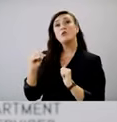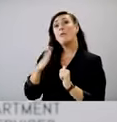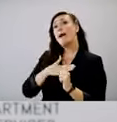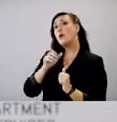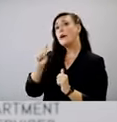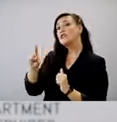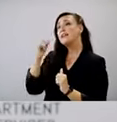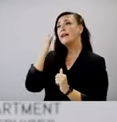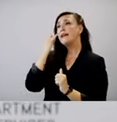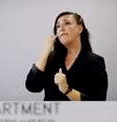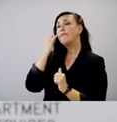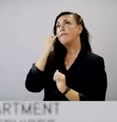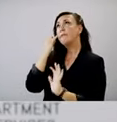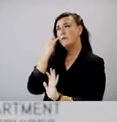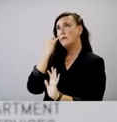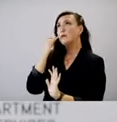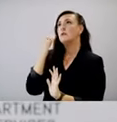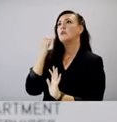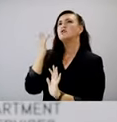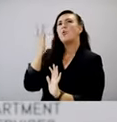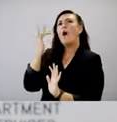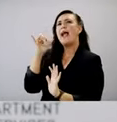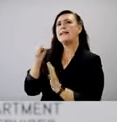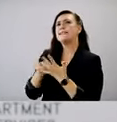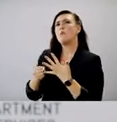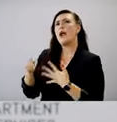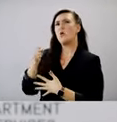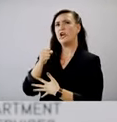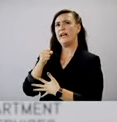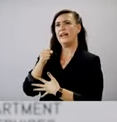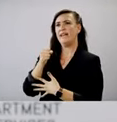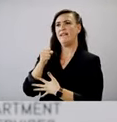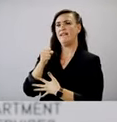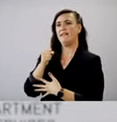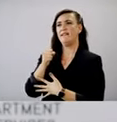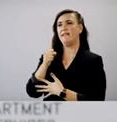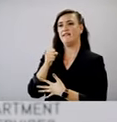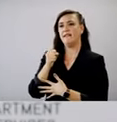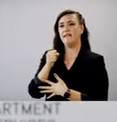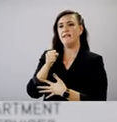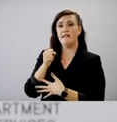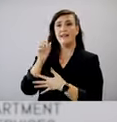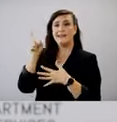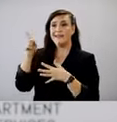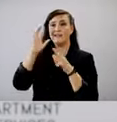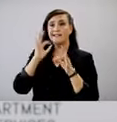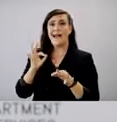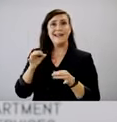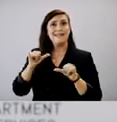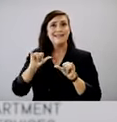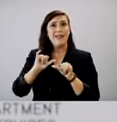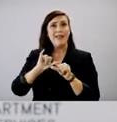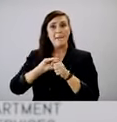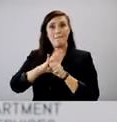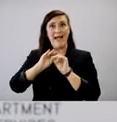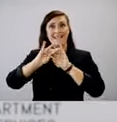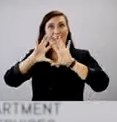state's why is the priority, if we're still in the midst of a pandemic,